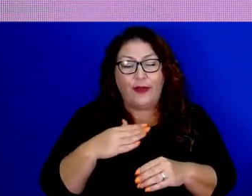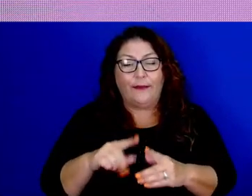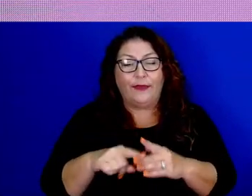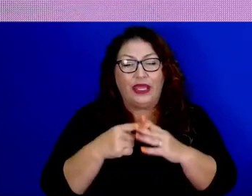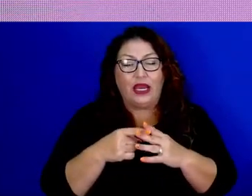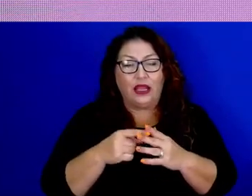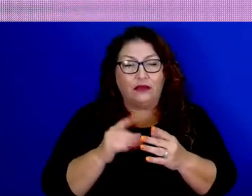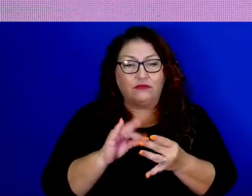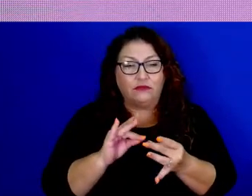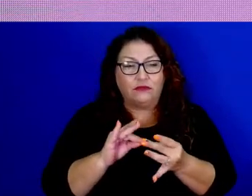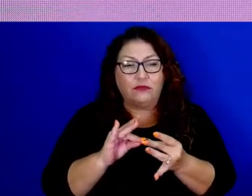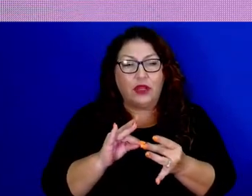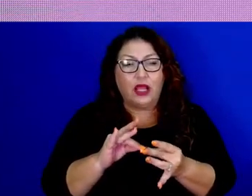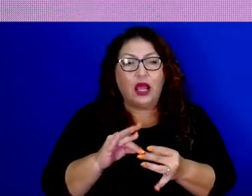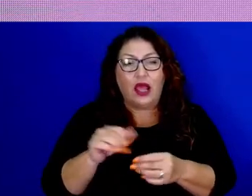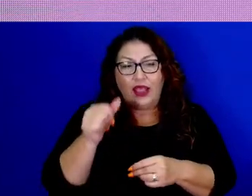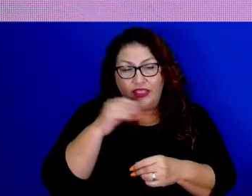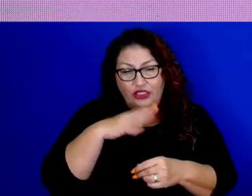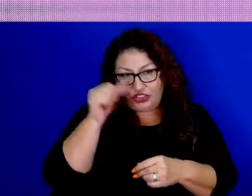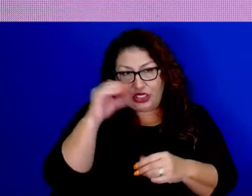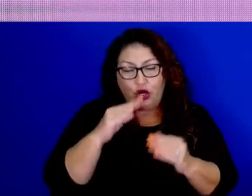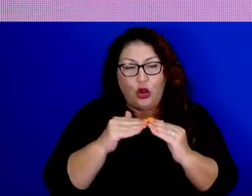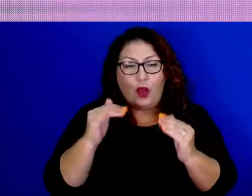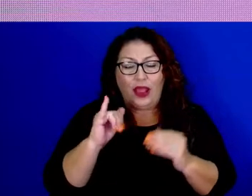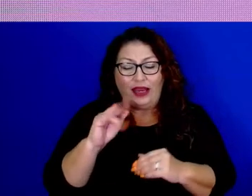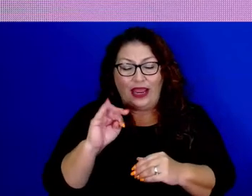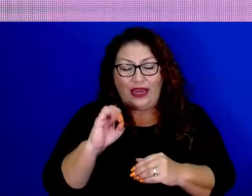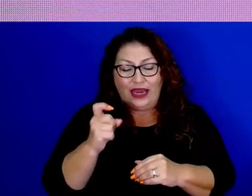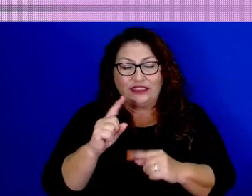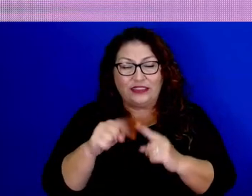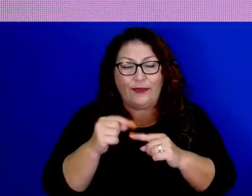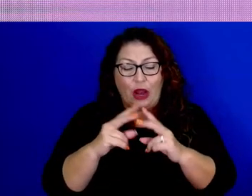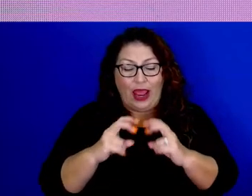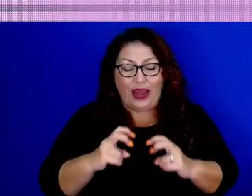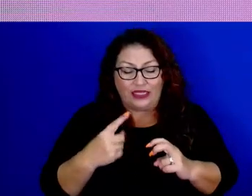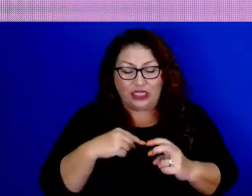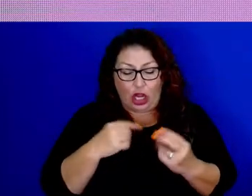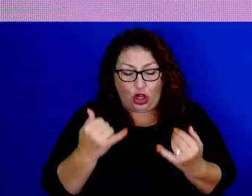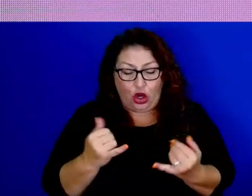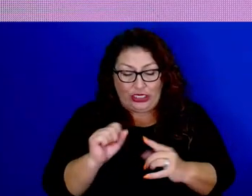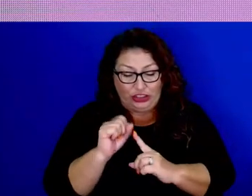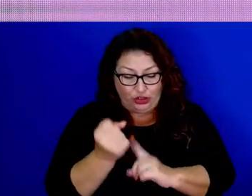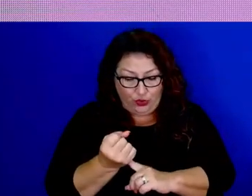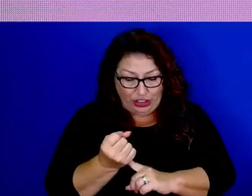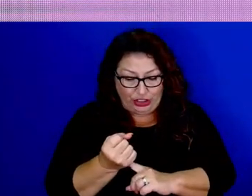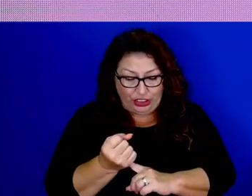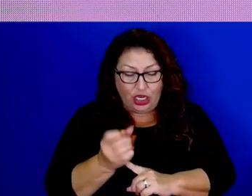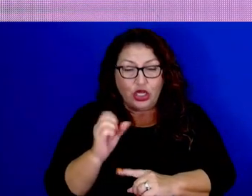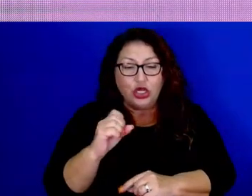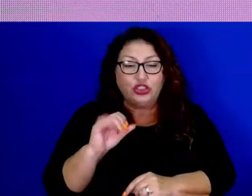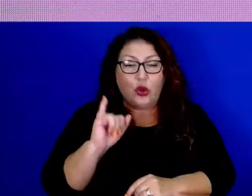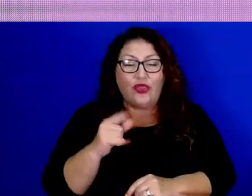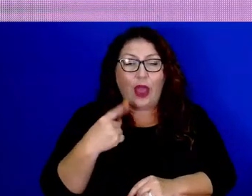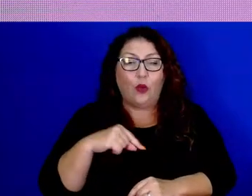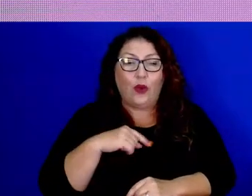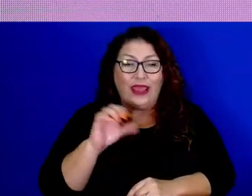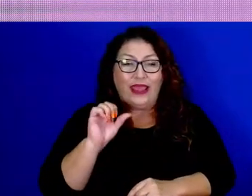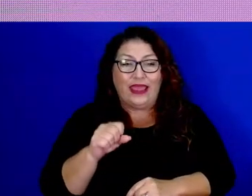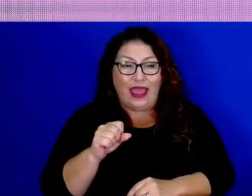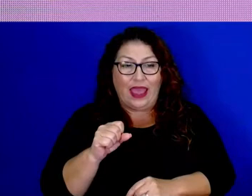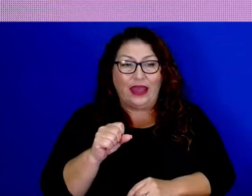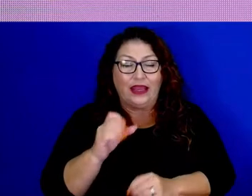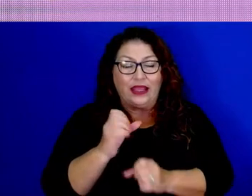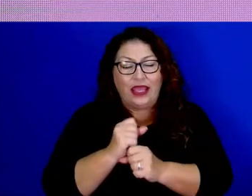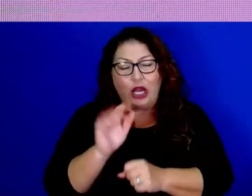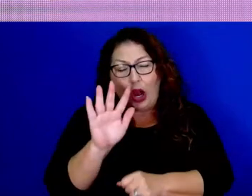Index is about analyzing our current situation so that we can get an approximation of what the future will